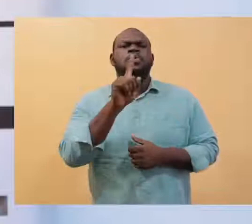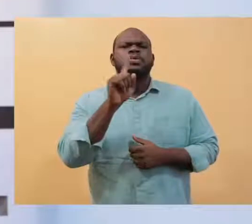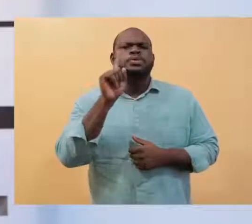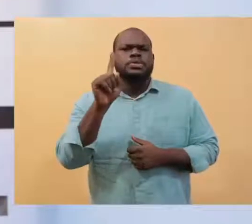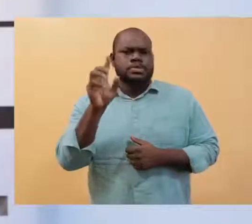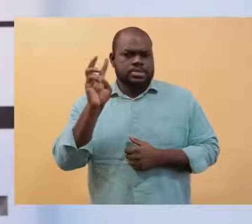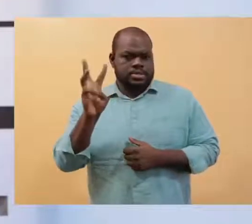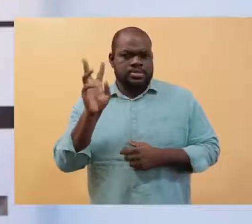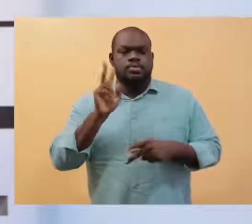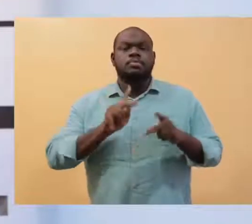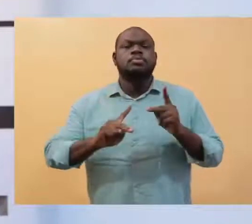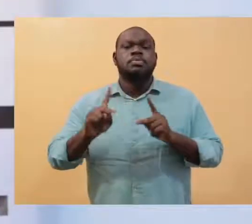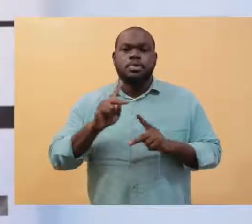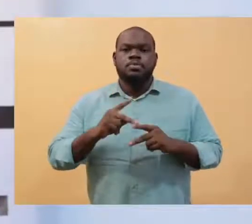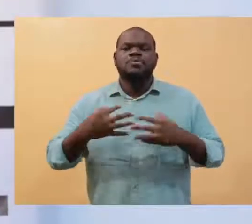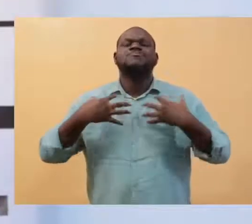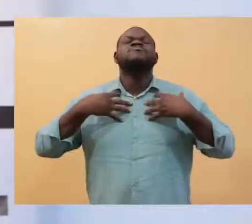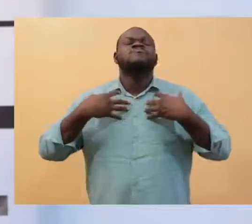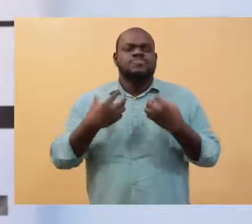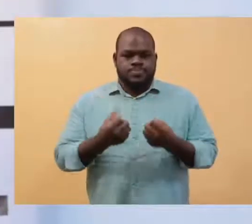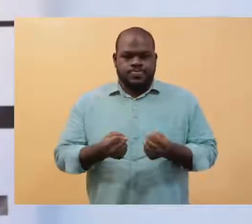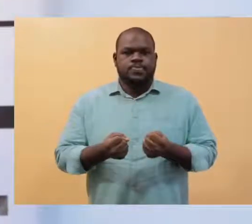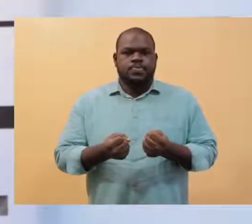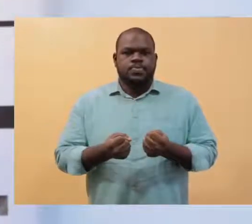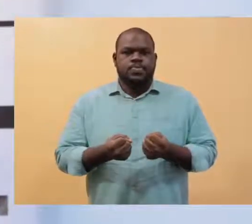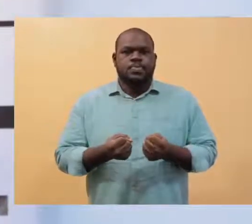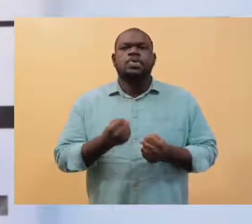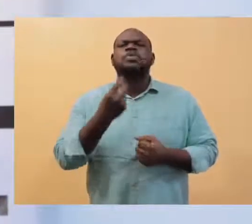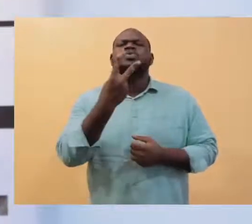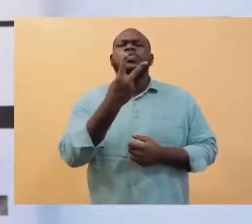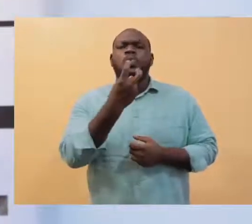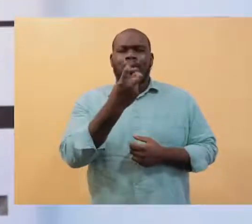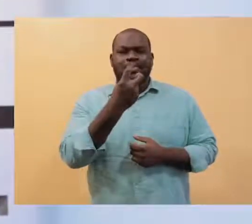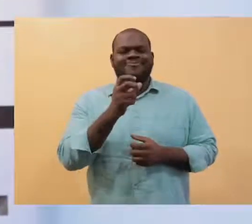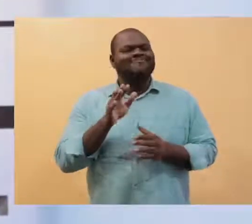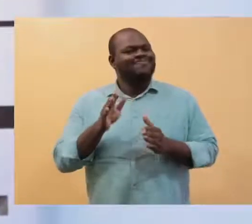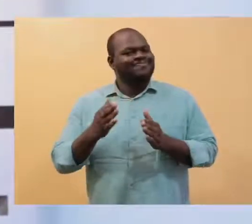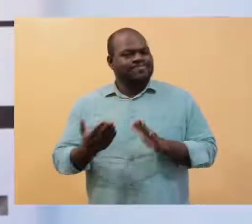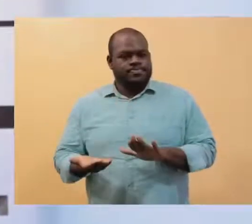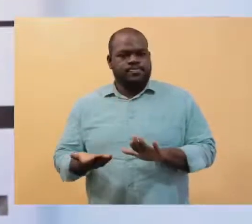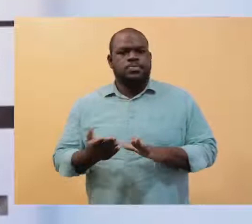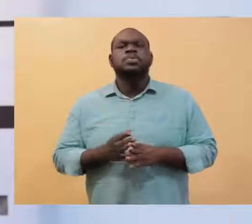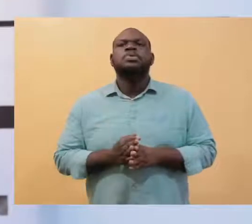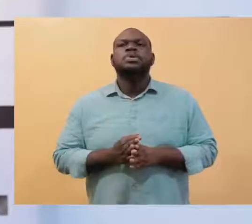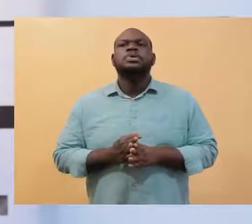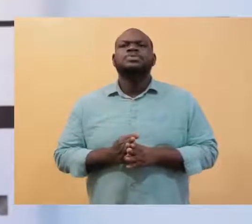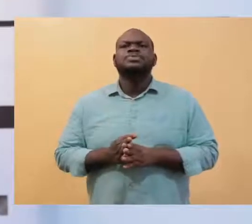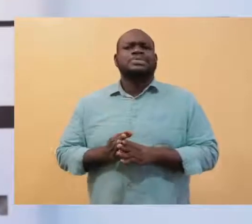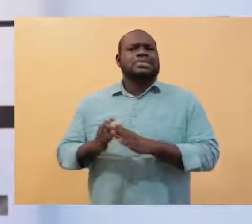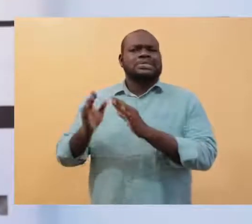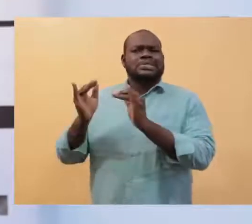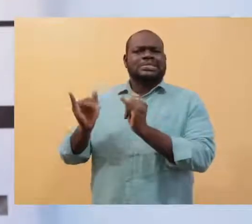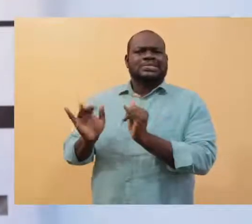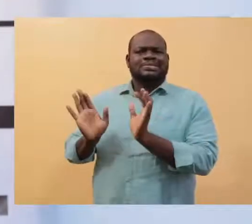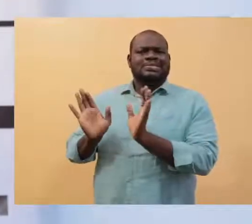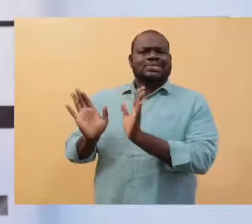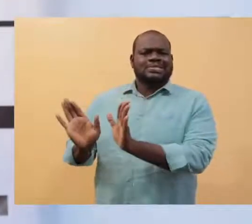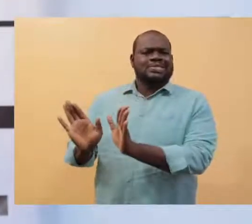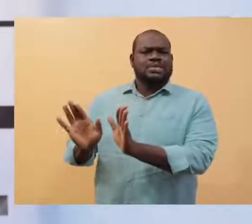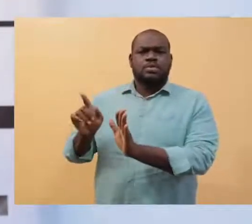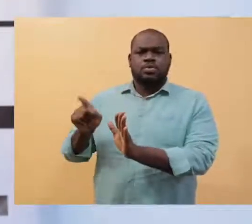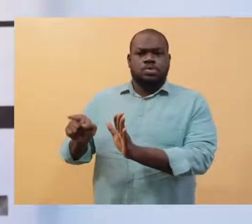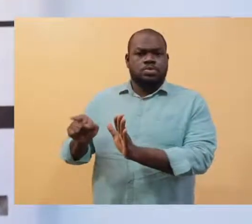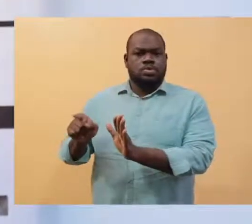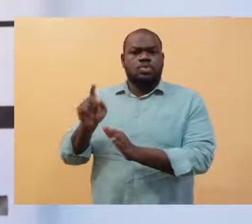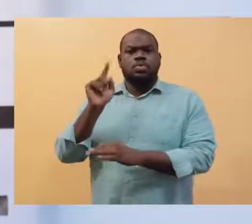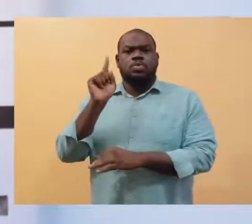have recovered. The number of deaths remains at 12. In institutional isolation, we currently